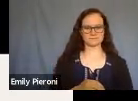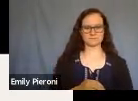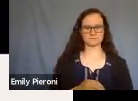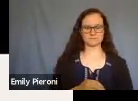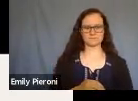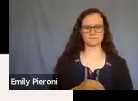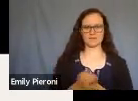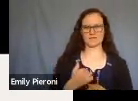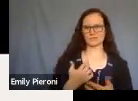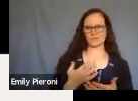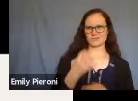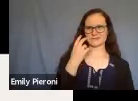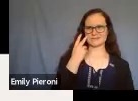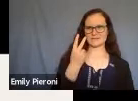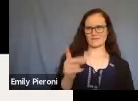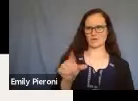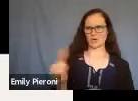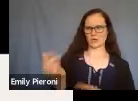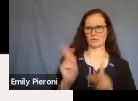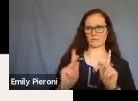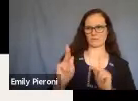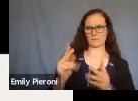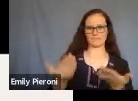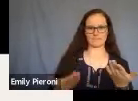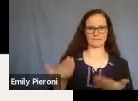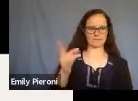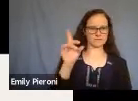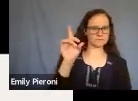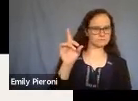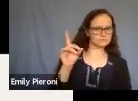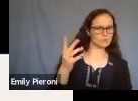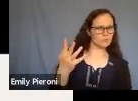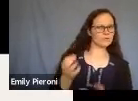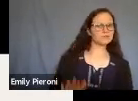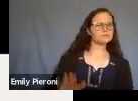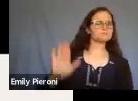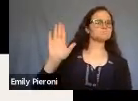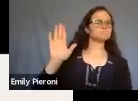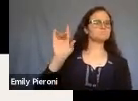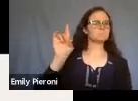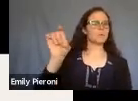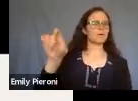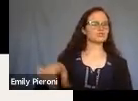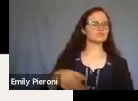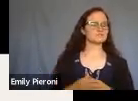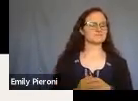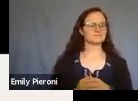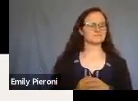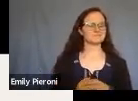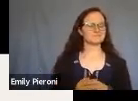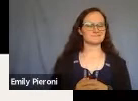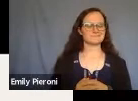Just want to see if there's anybody else there who might want to ask Dr. Lombard a question. I